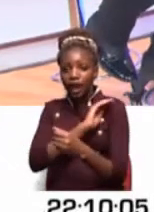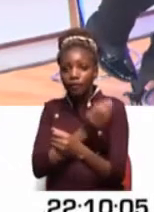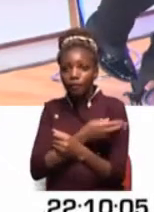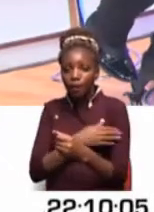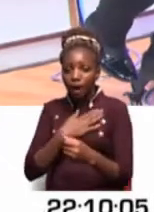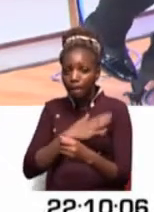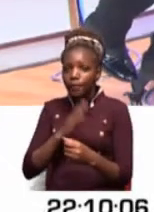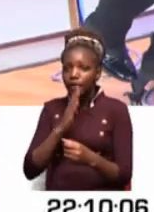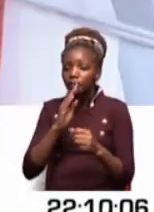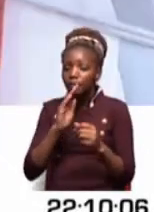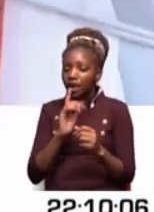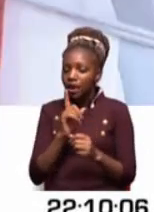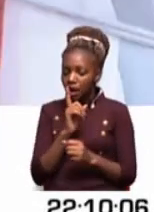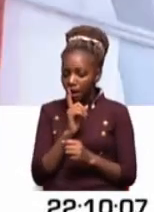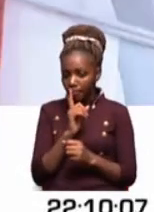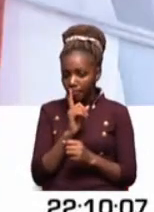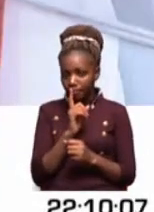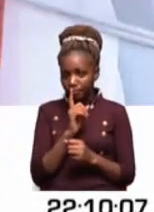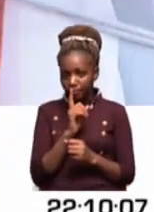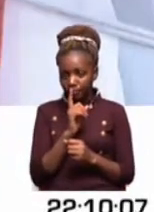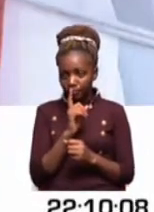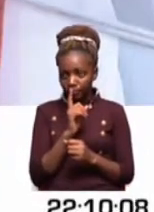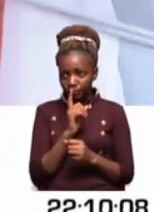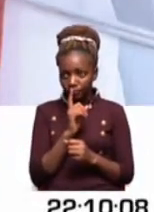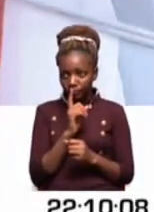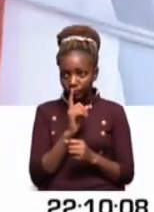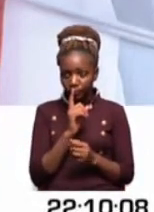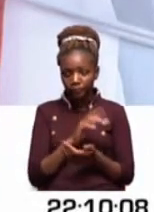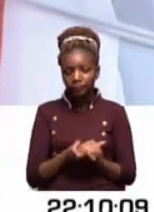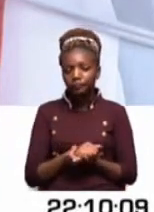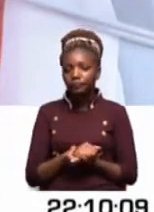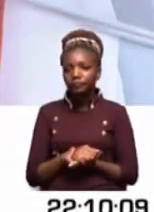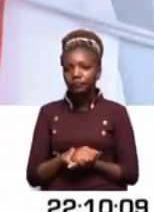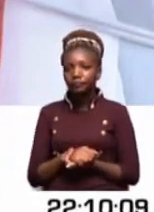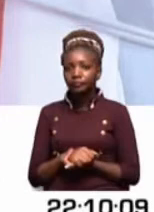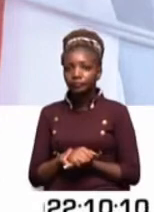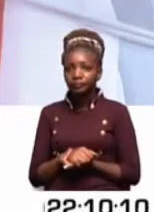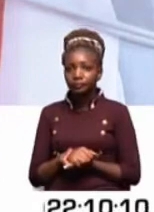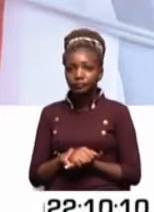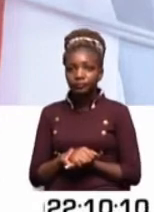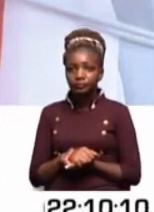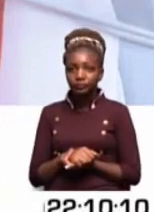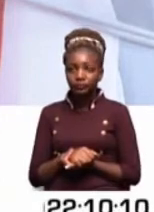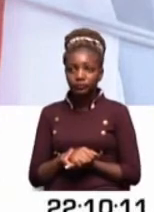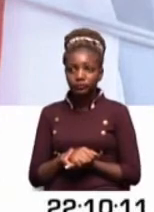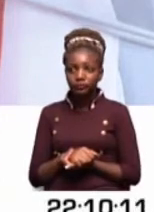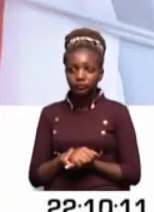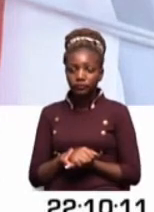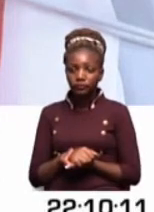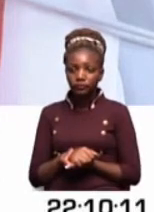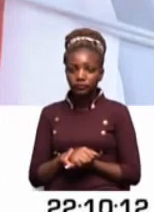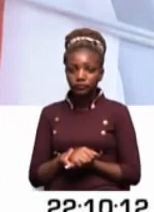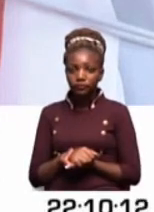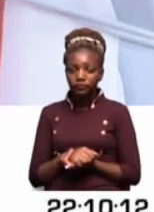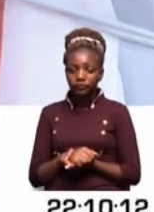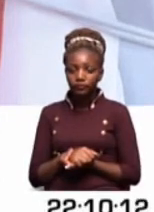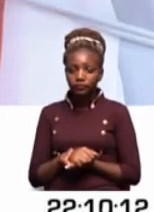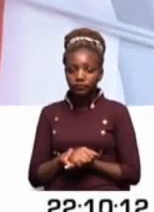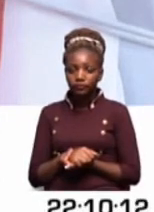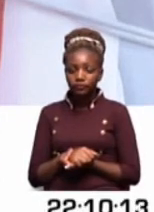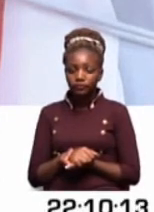Mheshimiwa is confusing mm-hmm. calmness for peace. Mm-hmm. What this country needs is the right, but